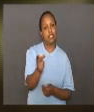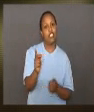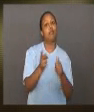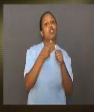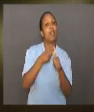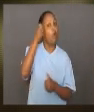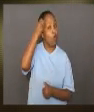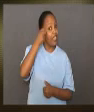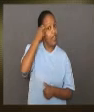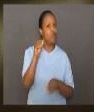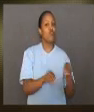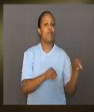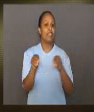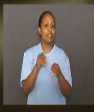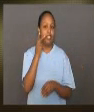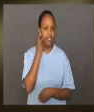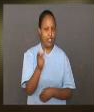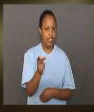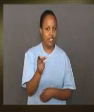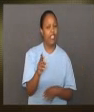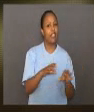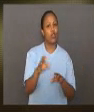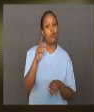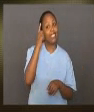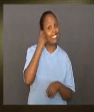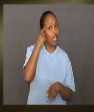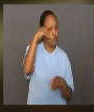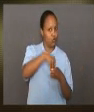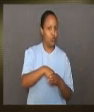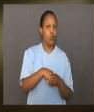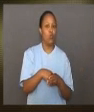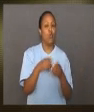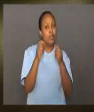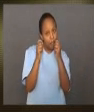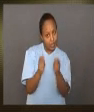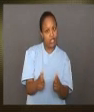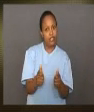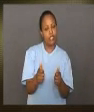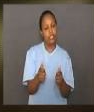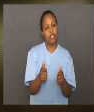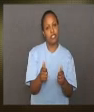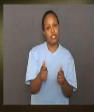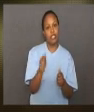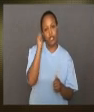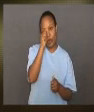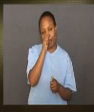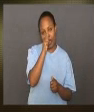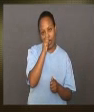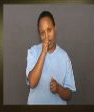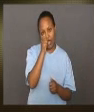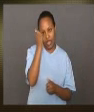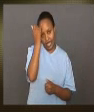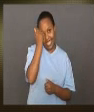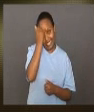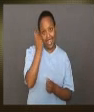Looking farther back, there was the first Woyani movement, which took place in Tigray immediately